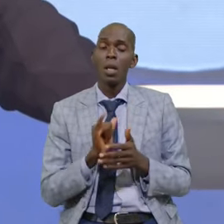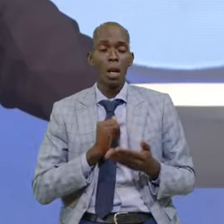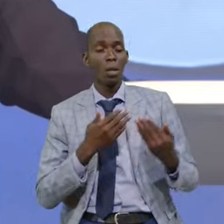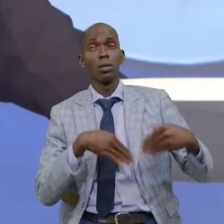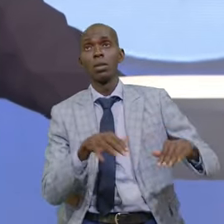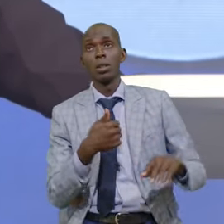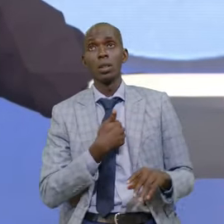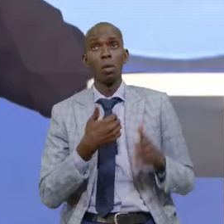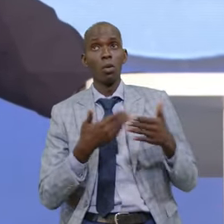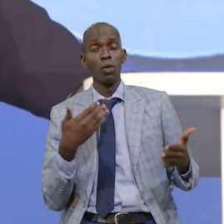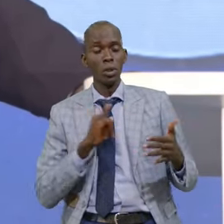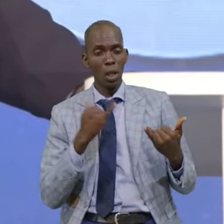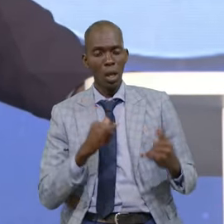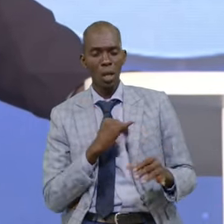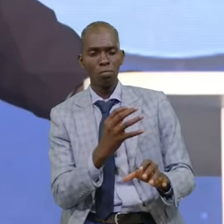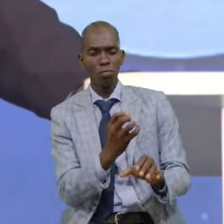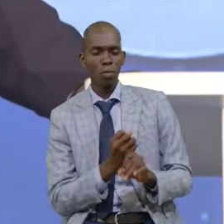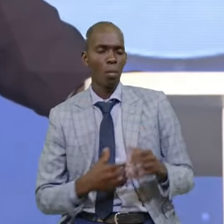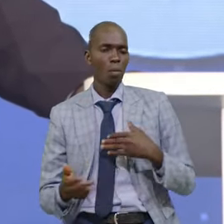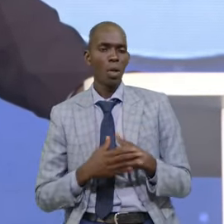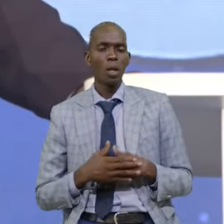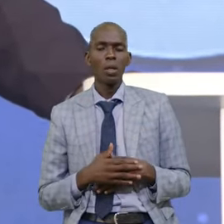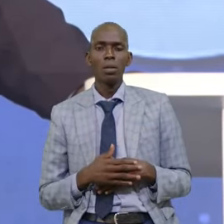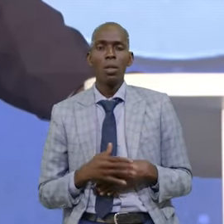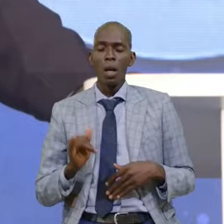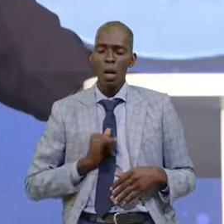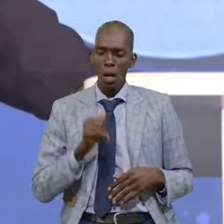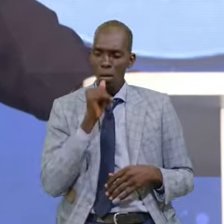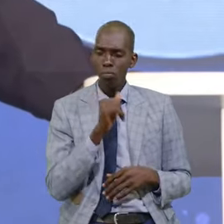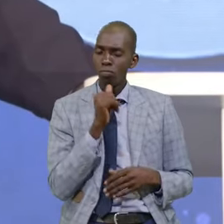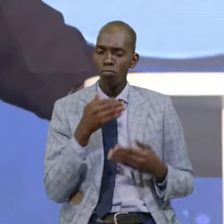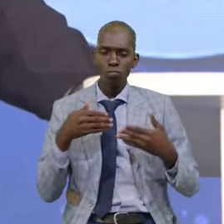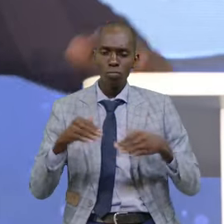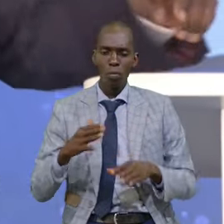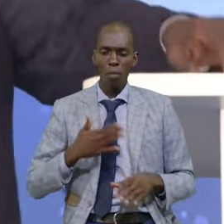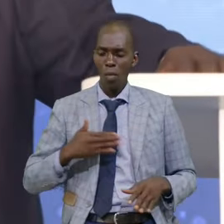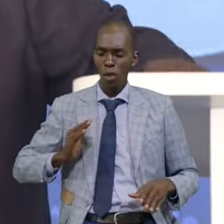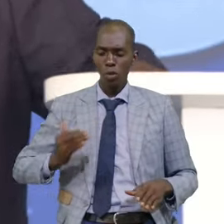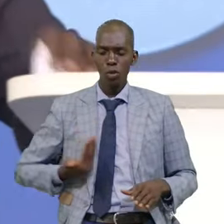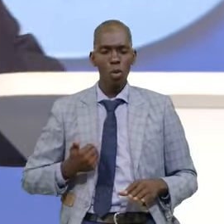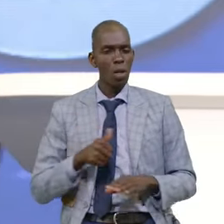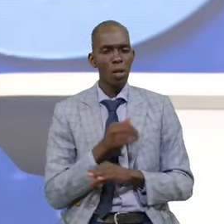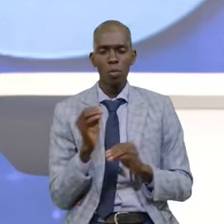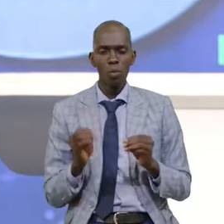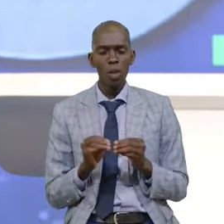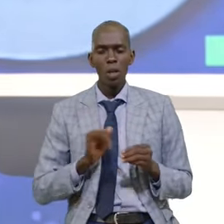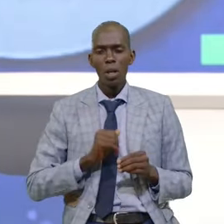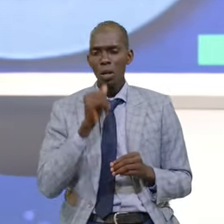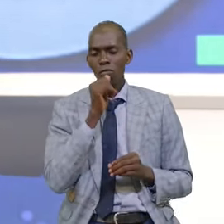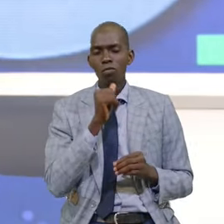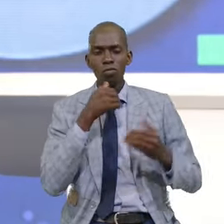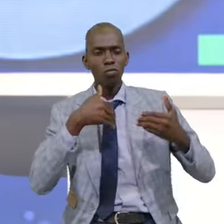not selling my soul anymore. I'm not selling my destiny anymore. I